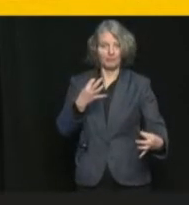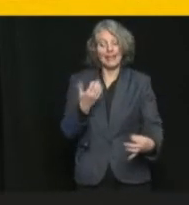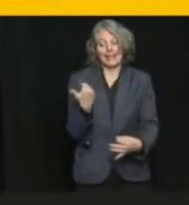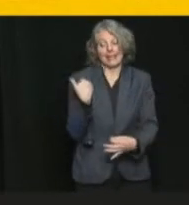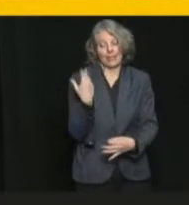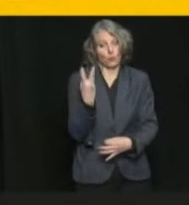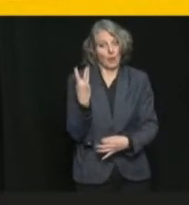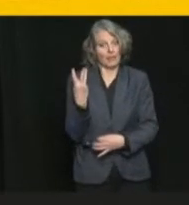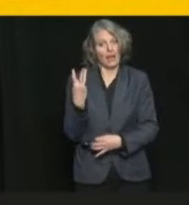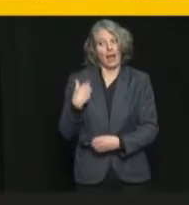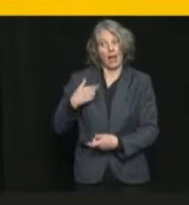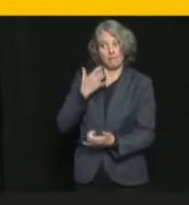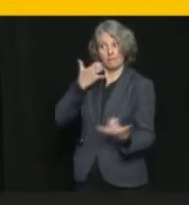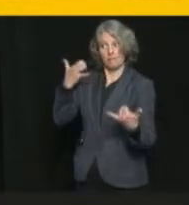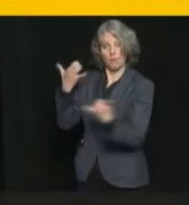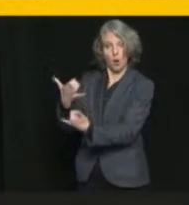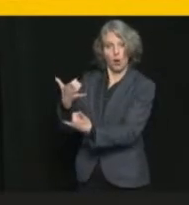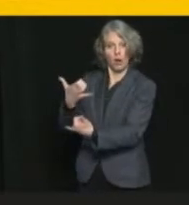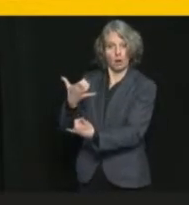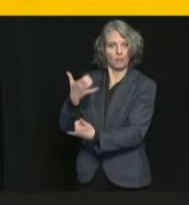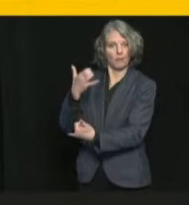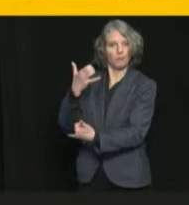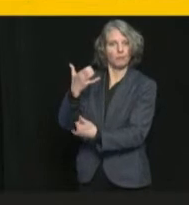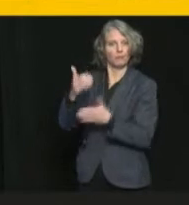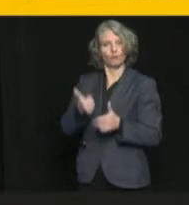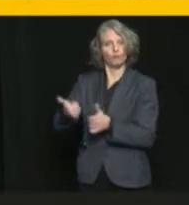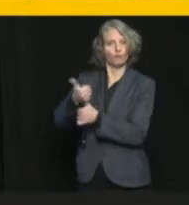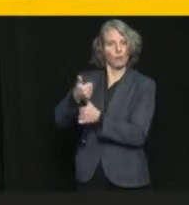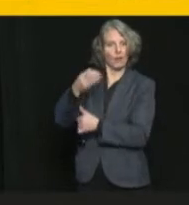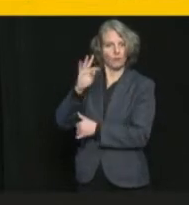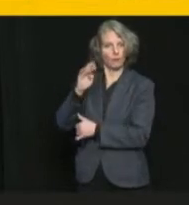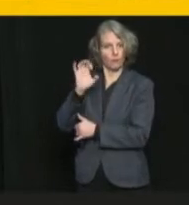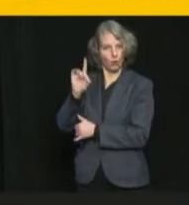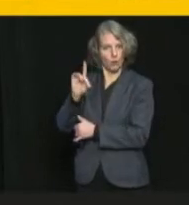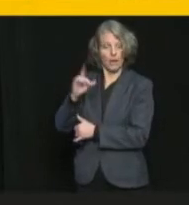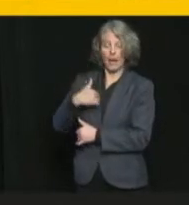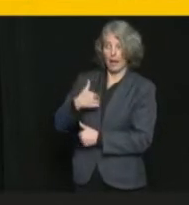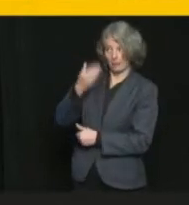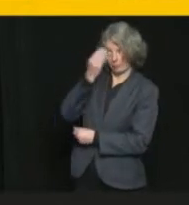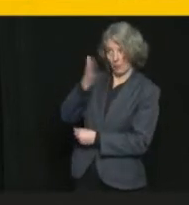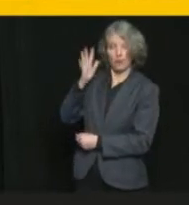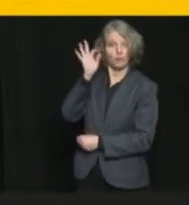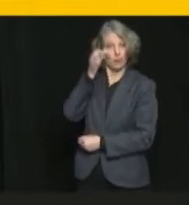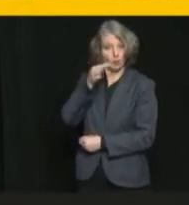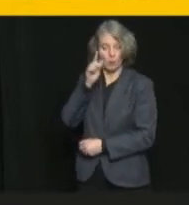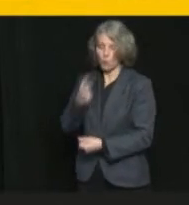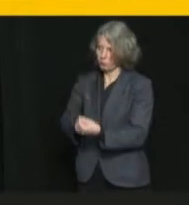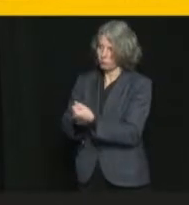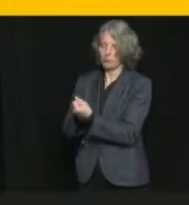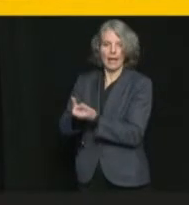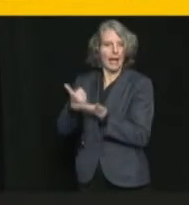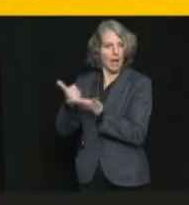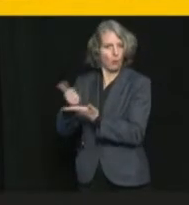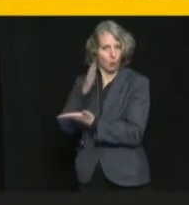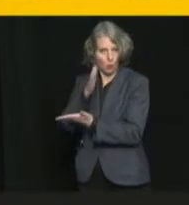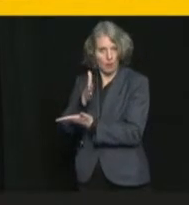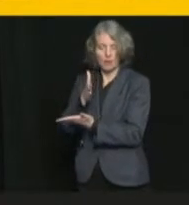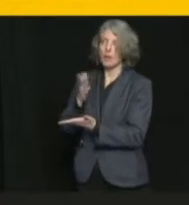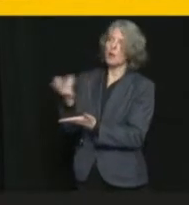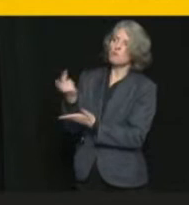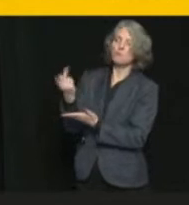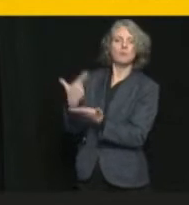Wednesday. I told him, as always, the federal government is here to help. We talked about rapid testing and